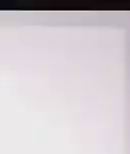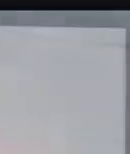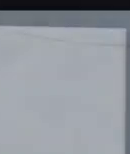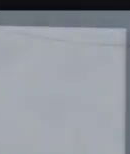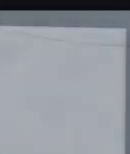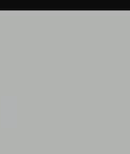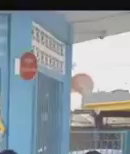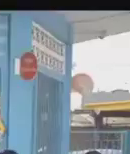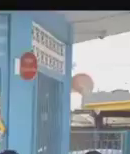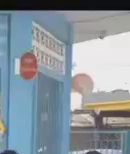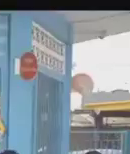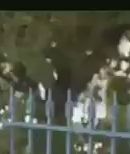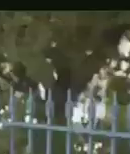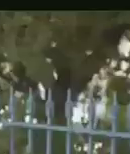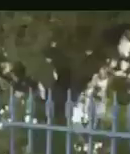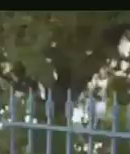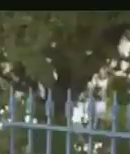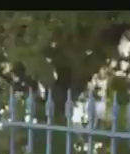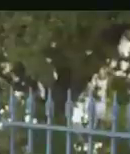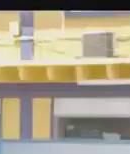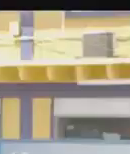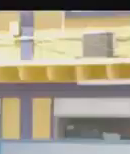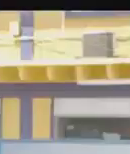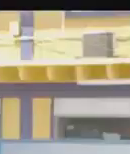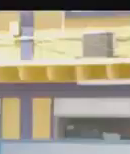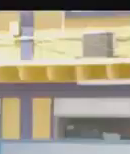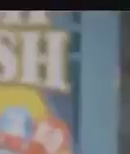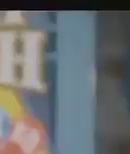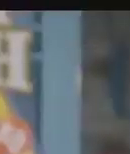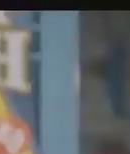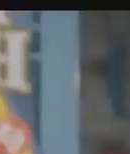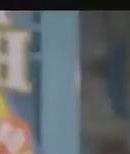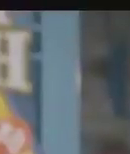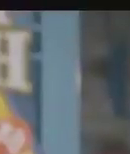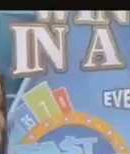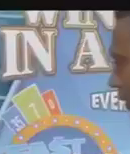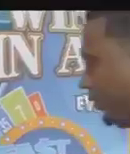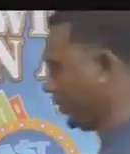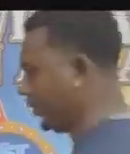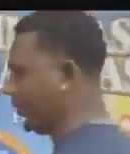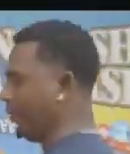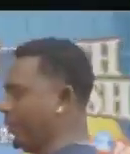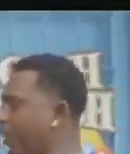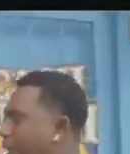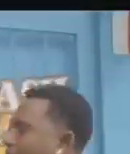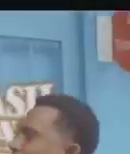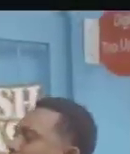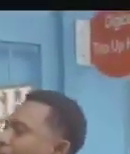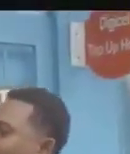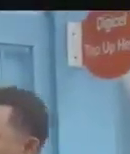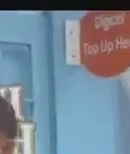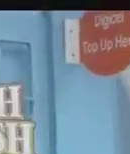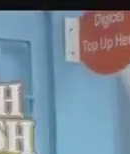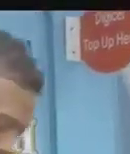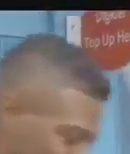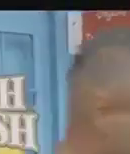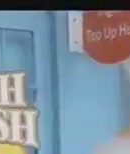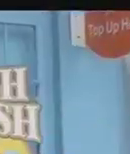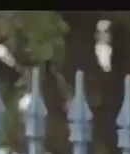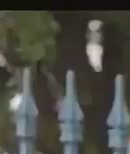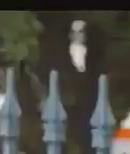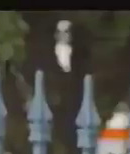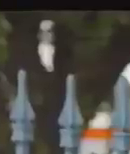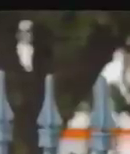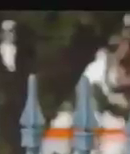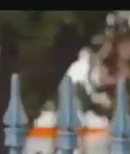They have a new game shaking up TNT. Play MoneyGram, winning real easy. We talking big money, get a game on. Easy to